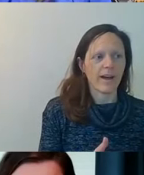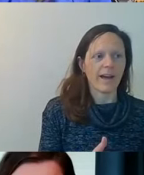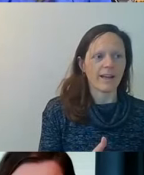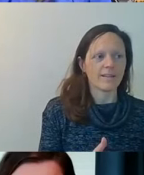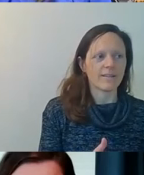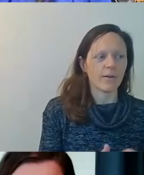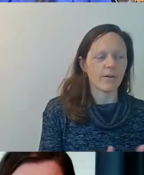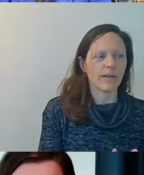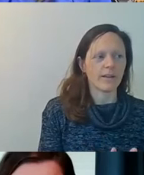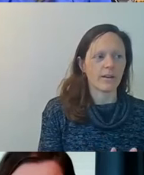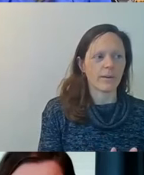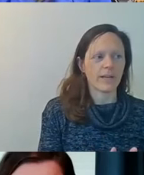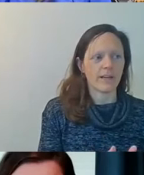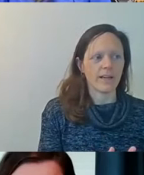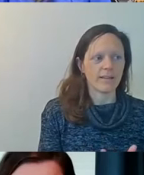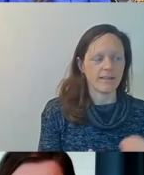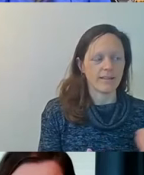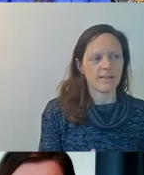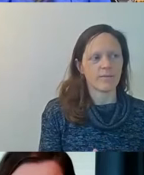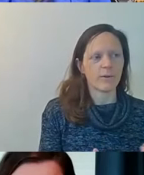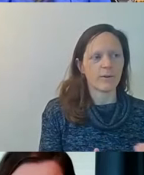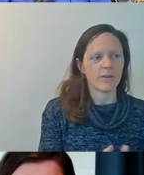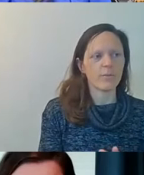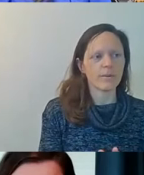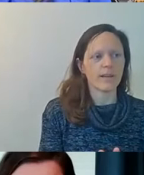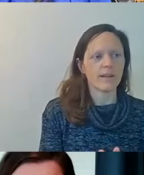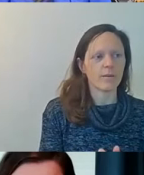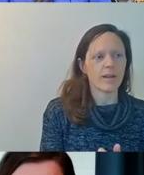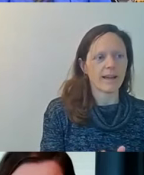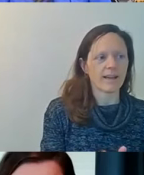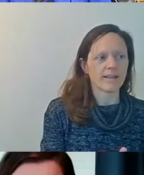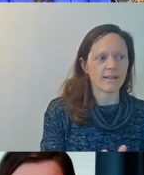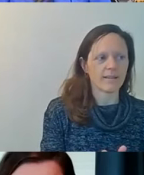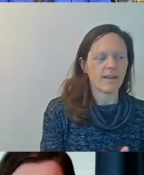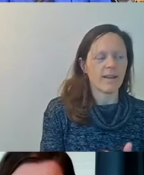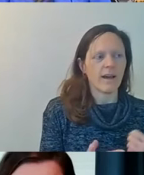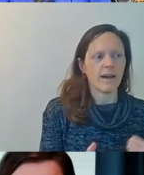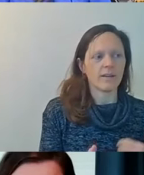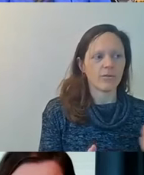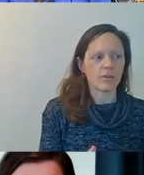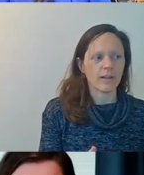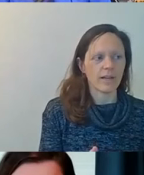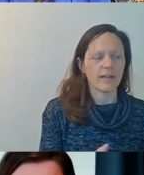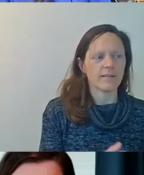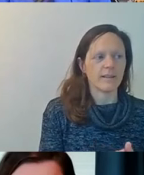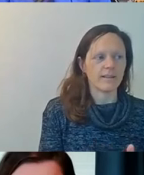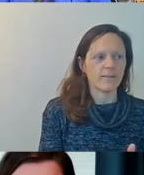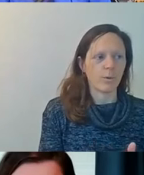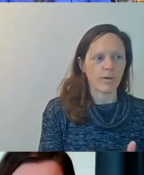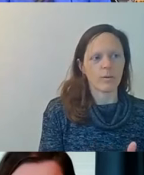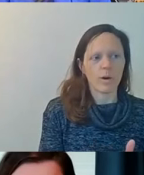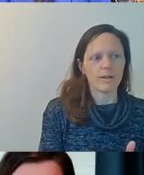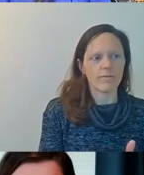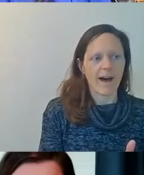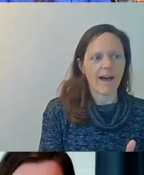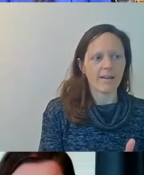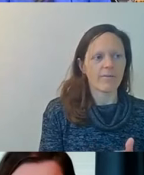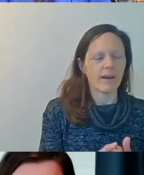rural-urban divide. So in urban areas, it's fewer than 2% who lack access. In rural areas, it's more